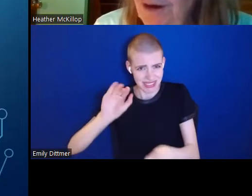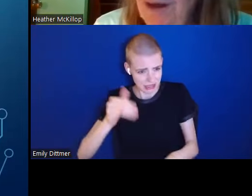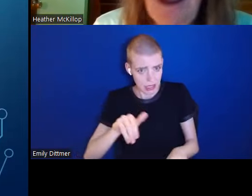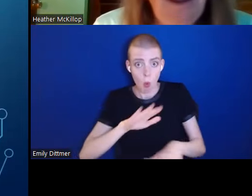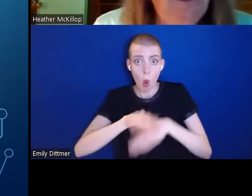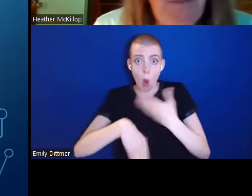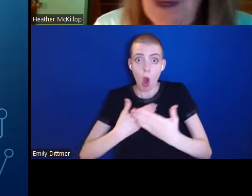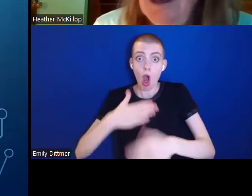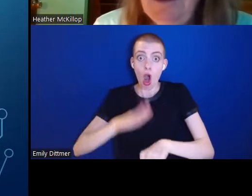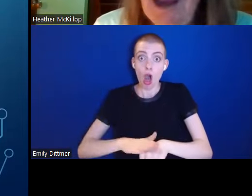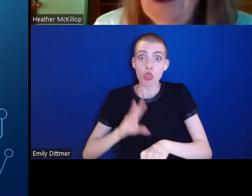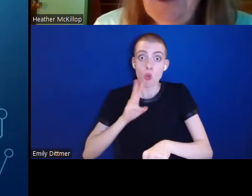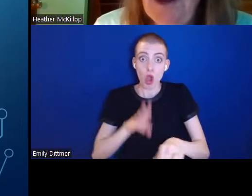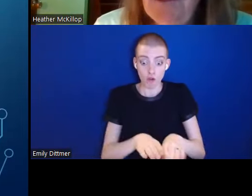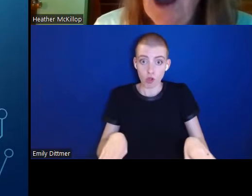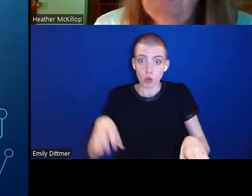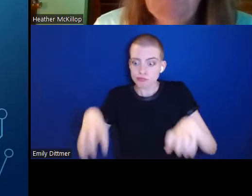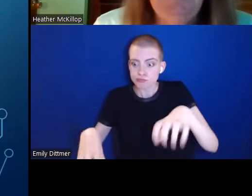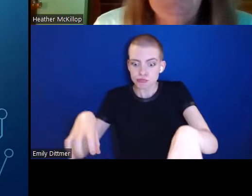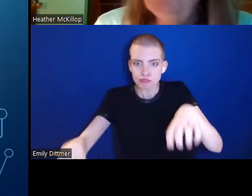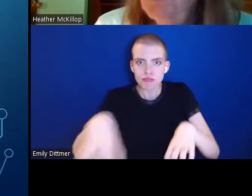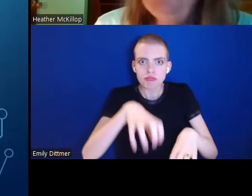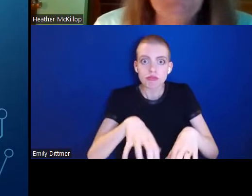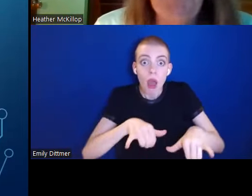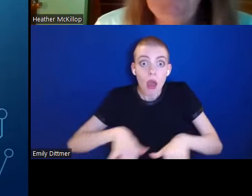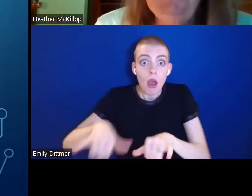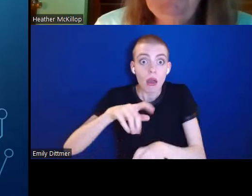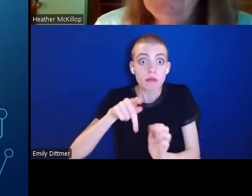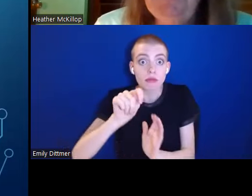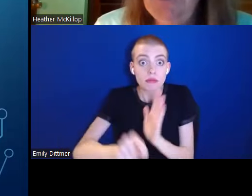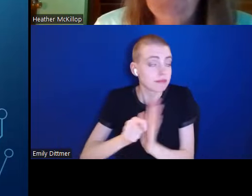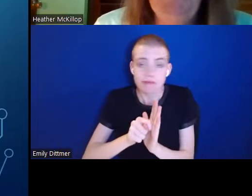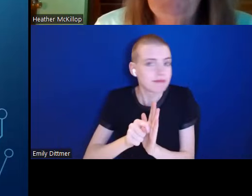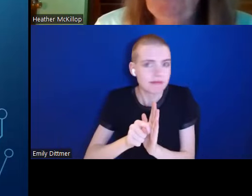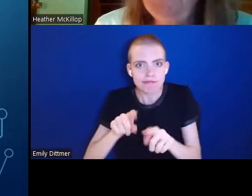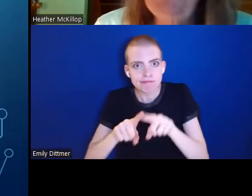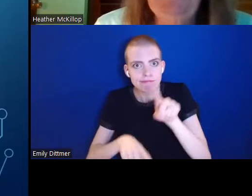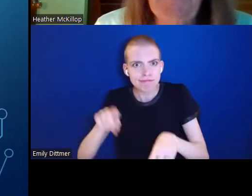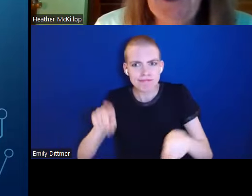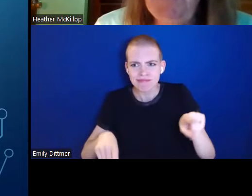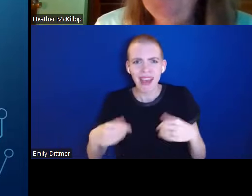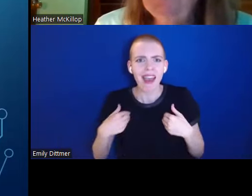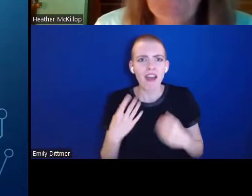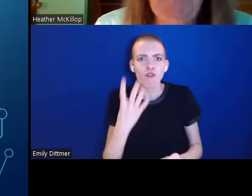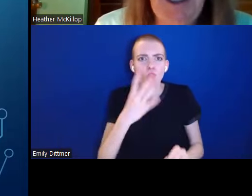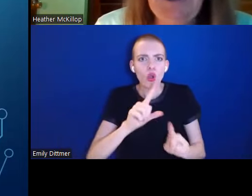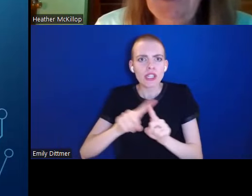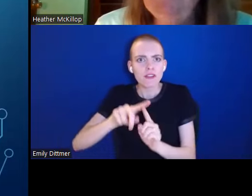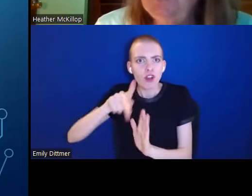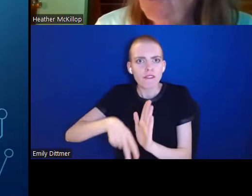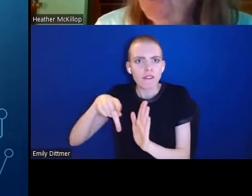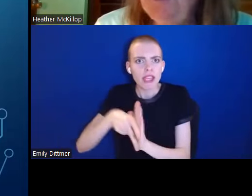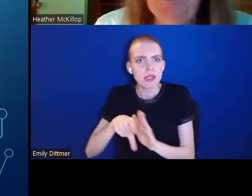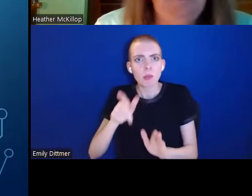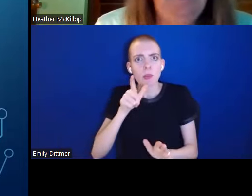seafloor to be dated at the same time. It's a multi-component site with 4 phases of occupation from the late